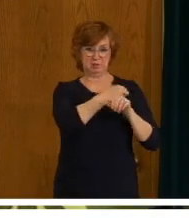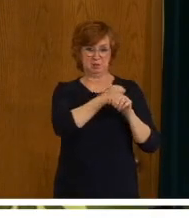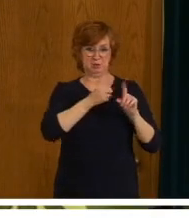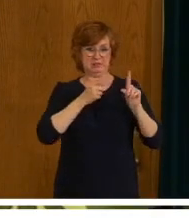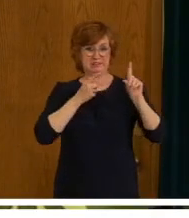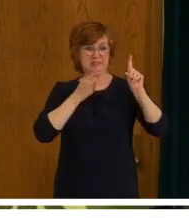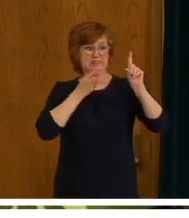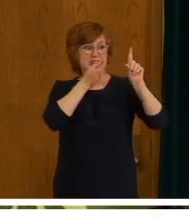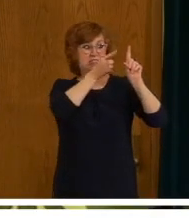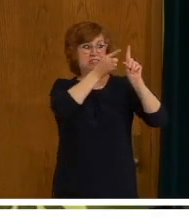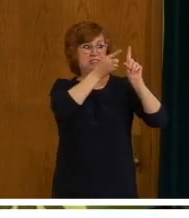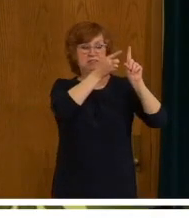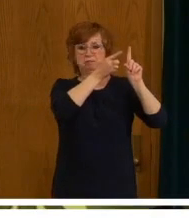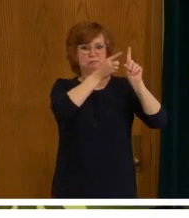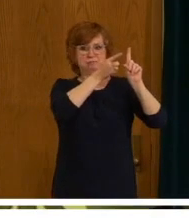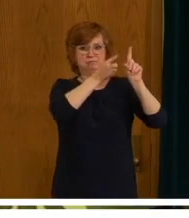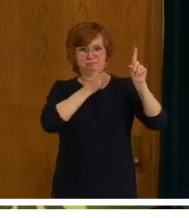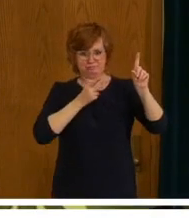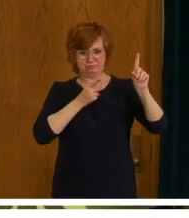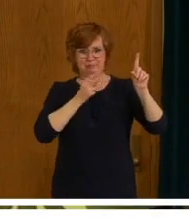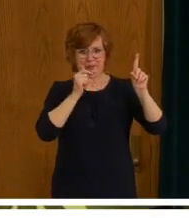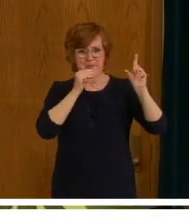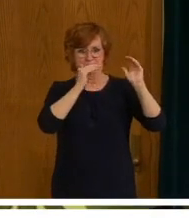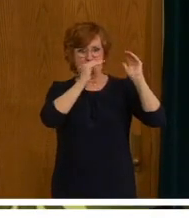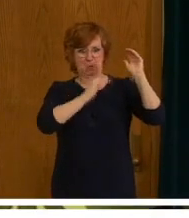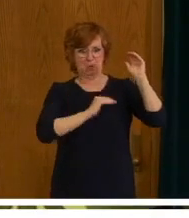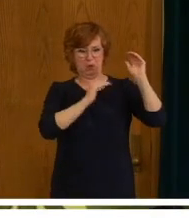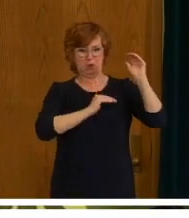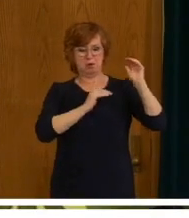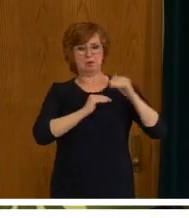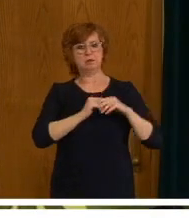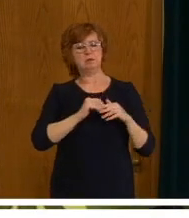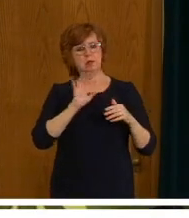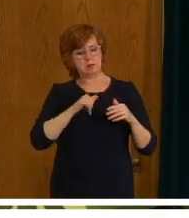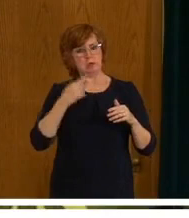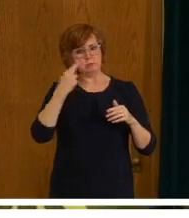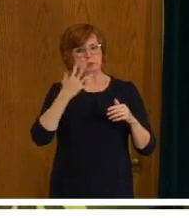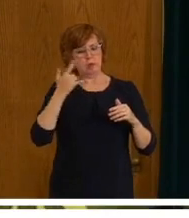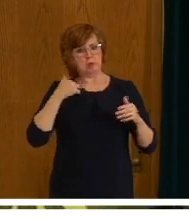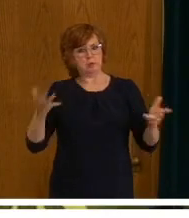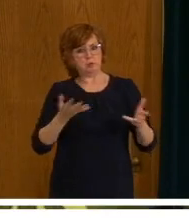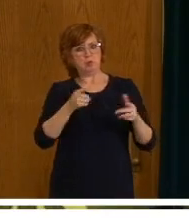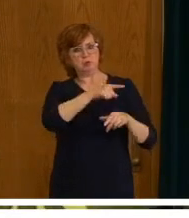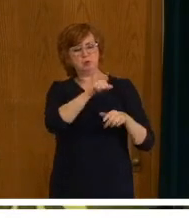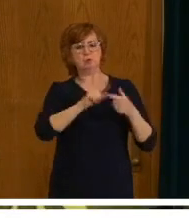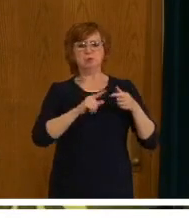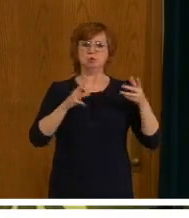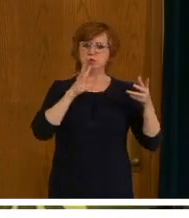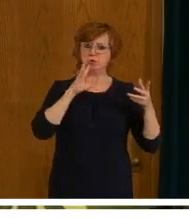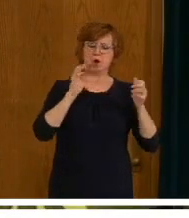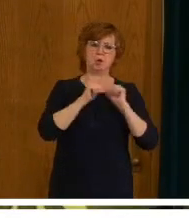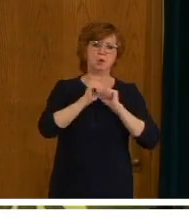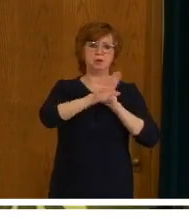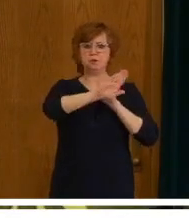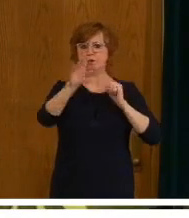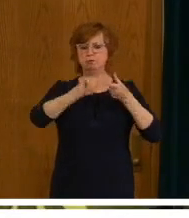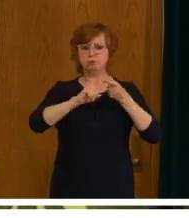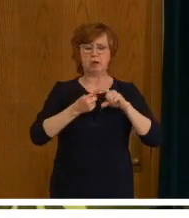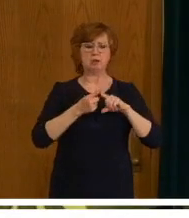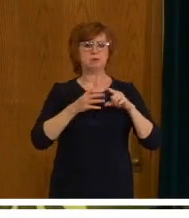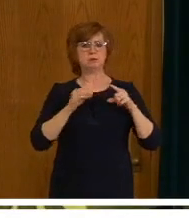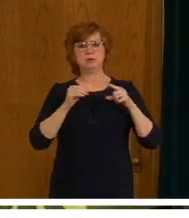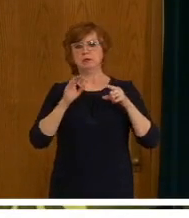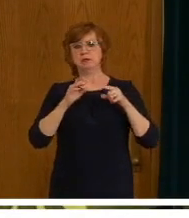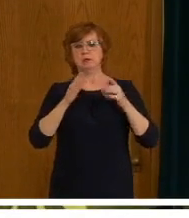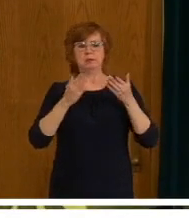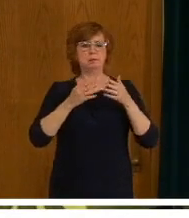encourage Saskatchewan people, those that have been vaccinated, to talk about this wherever they are, whether it's at their child's ball game, whether it's at Coffee